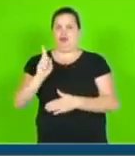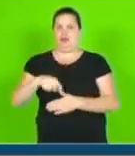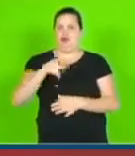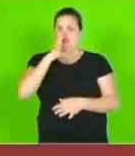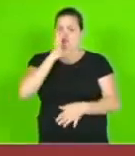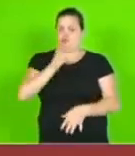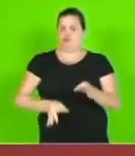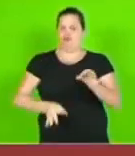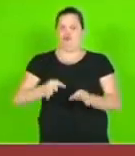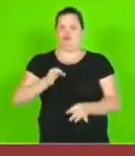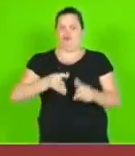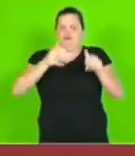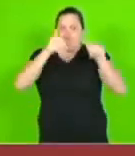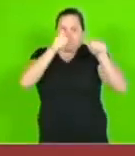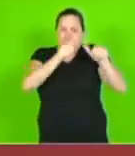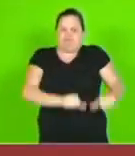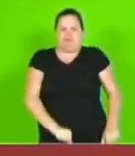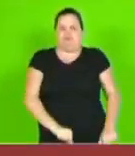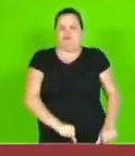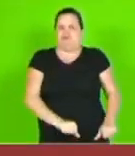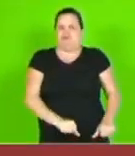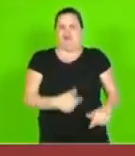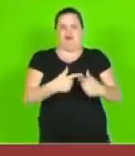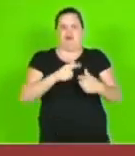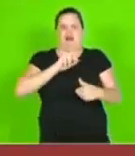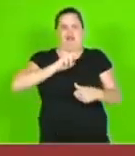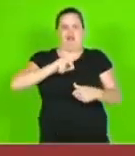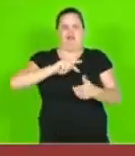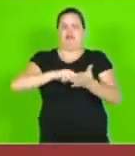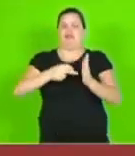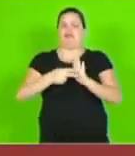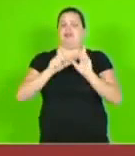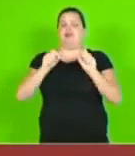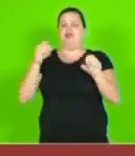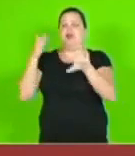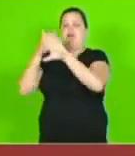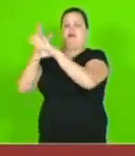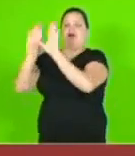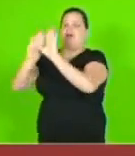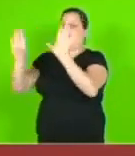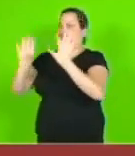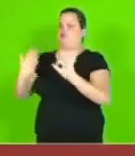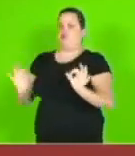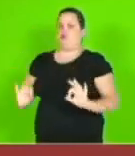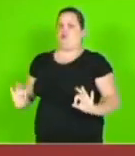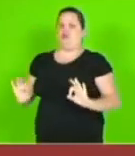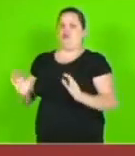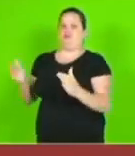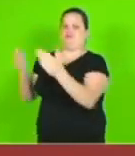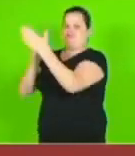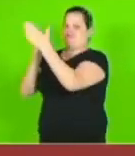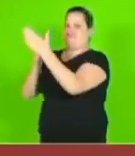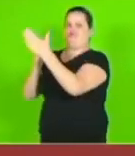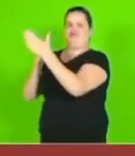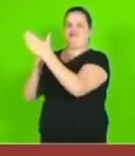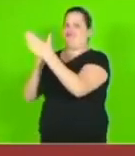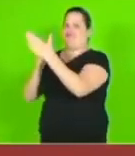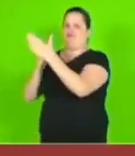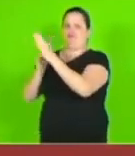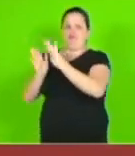This is the judgment. It's a terrible judgment that they will not participate in the supper.